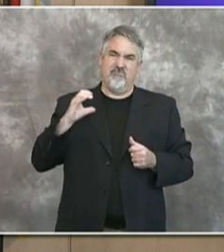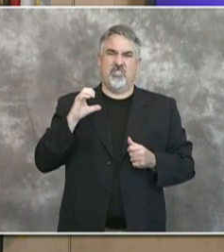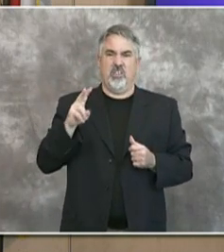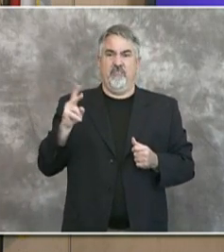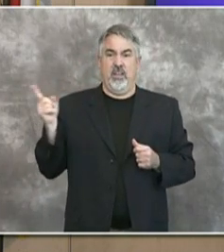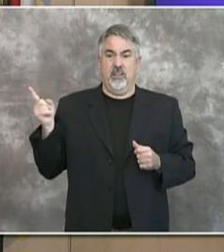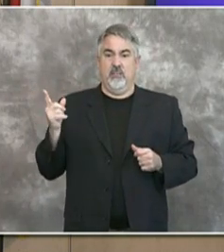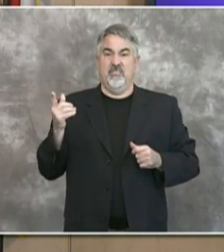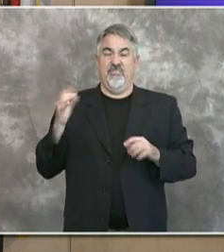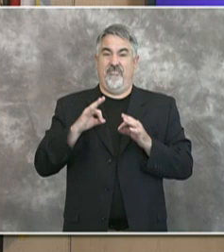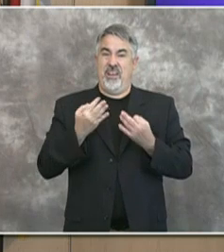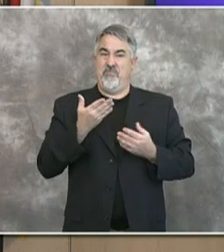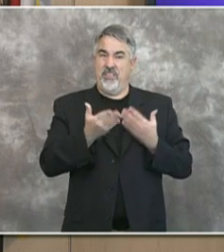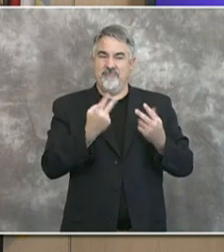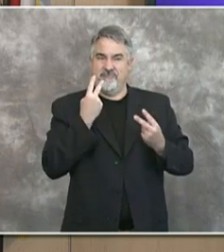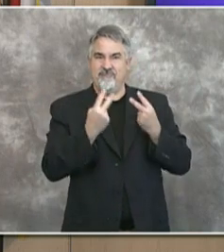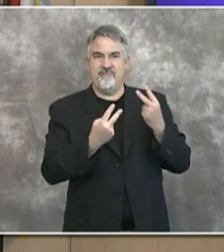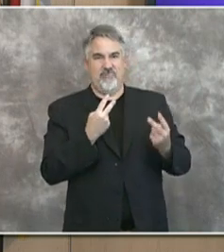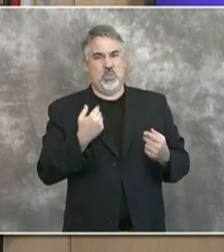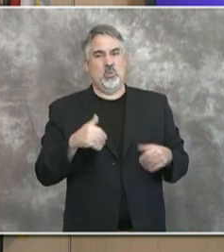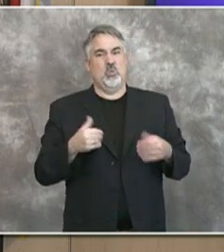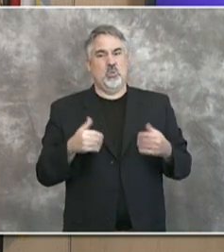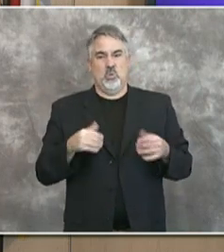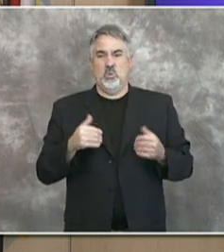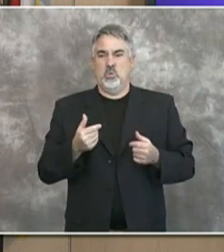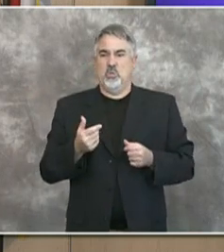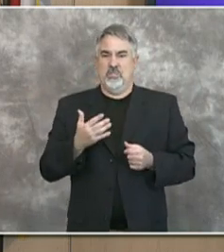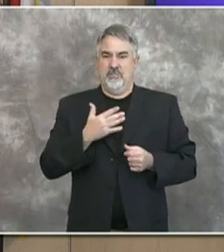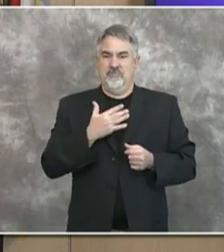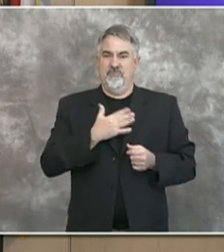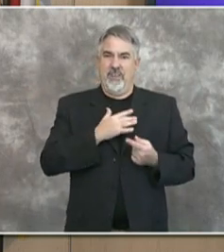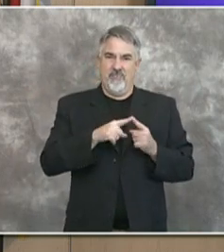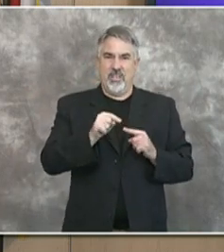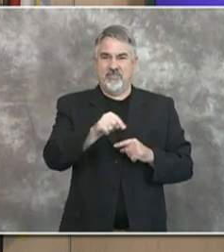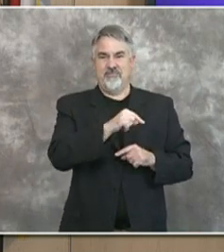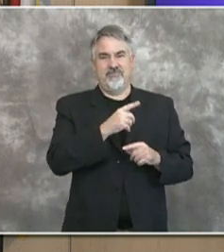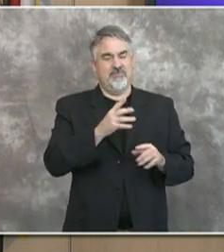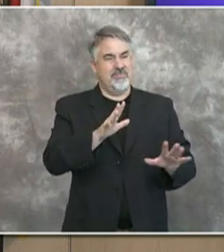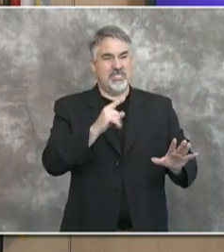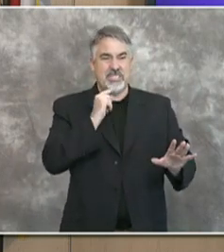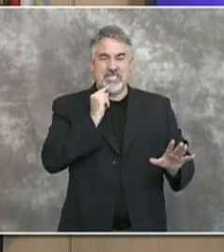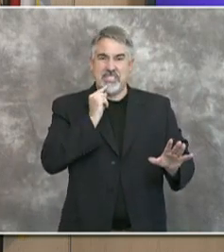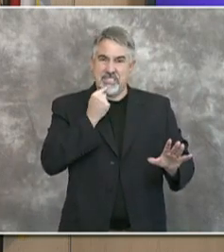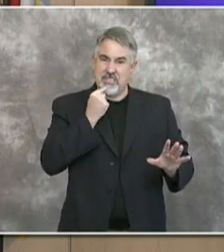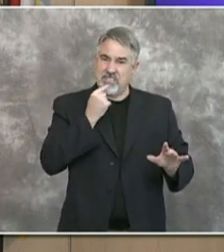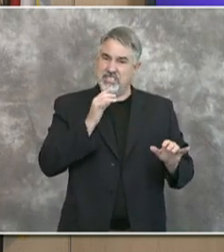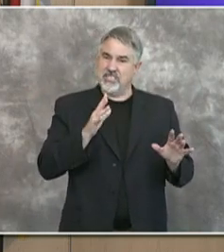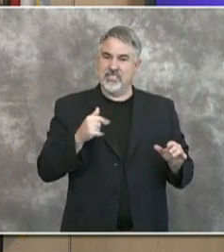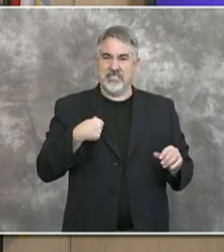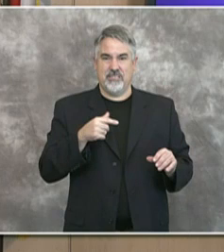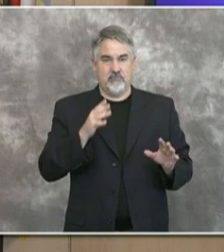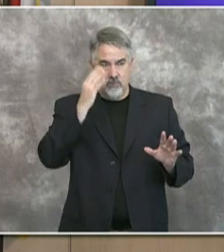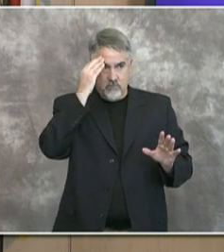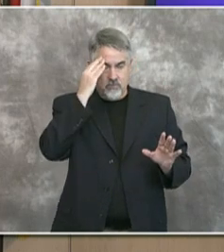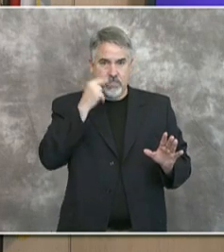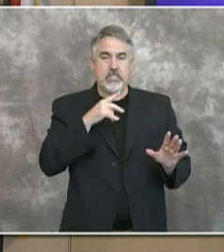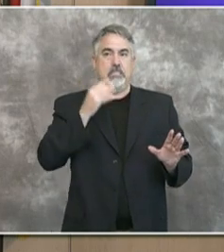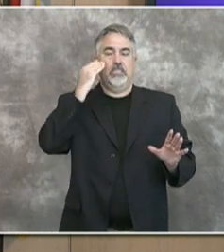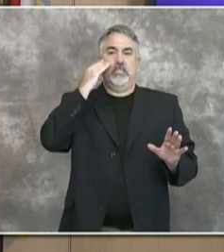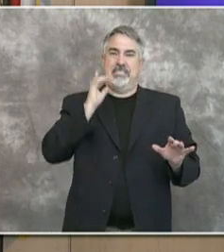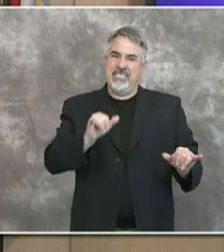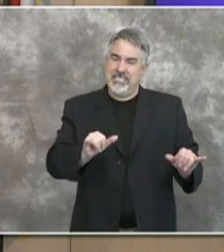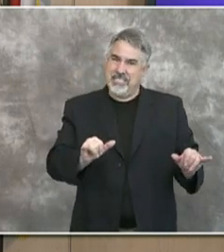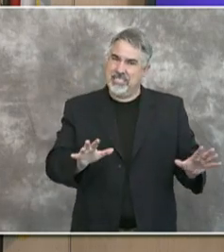we are taking the situation seriously, we are. Now, we don't have a clear definitive reason for